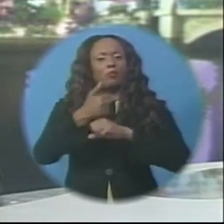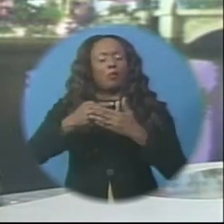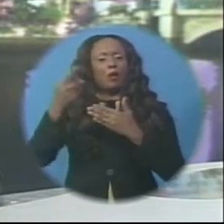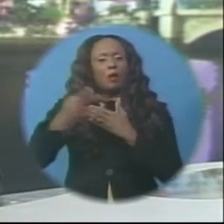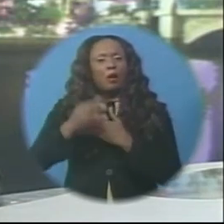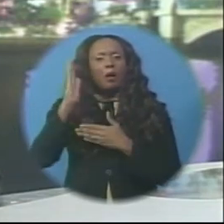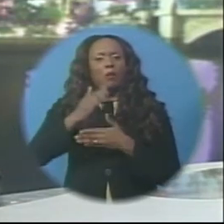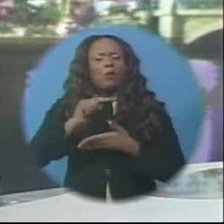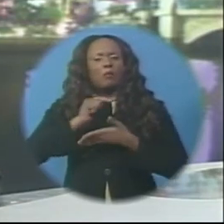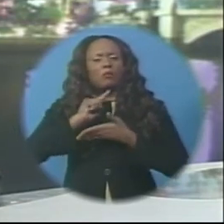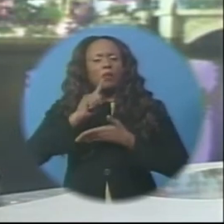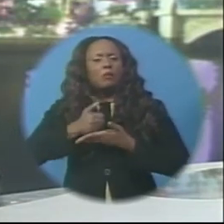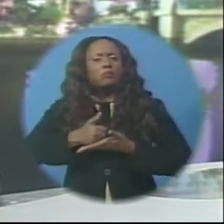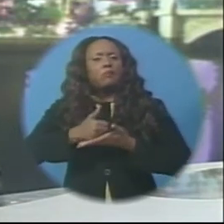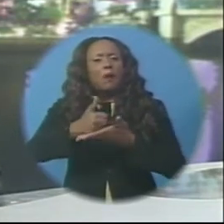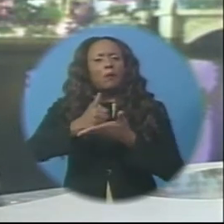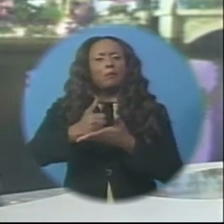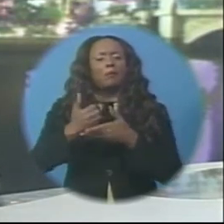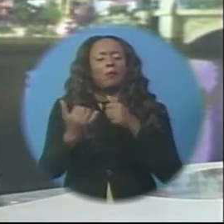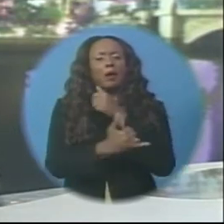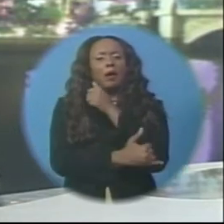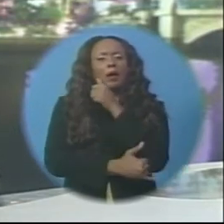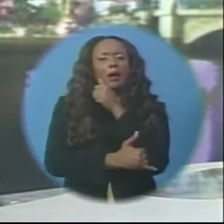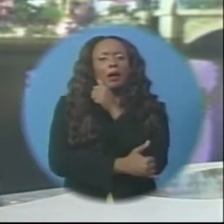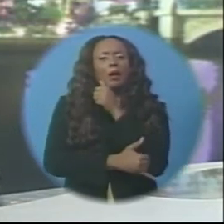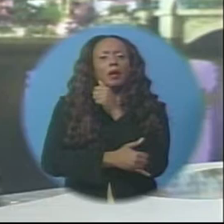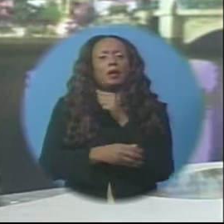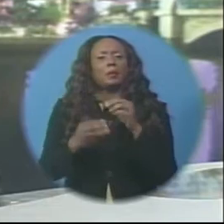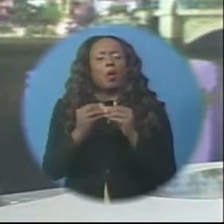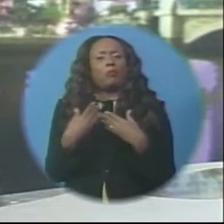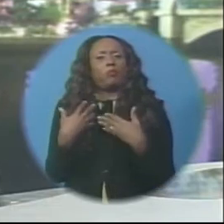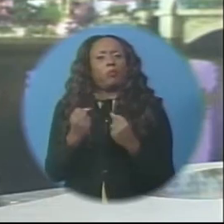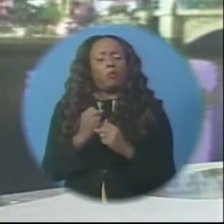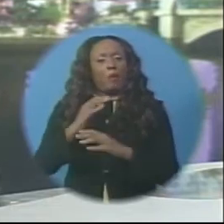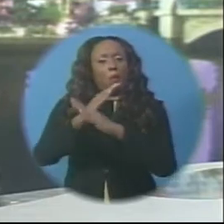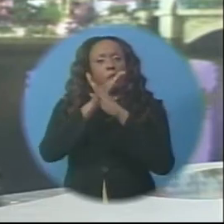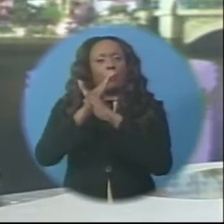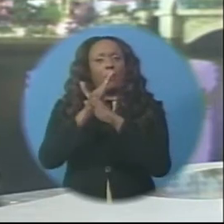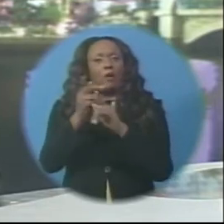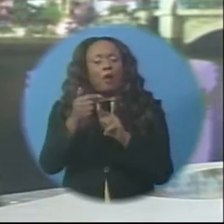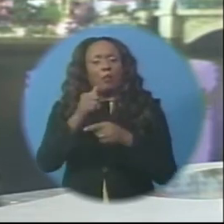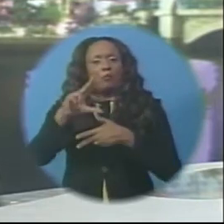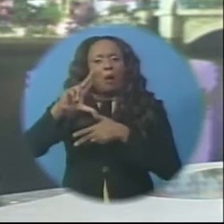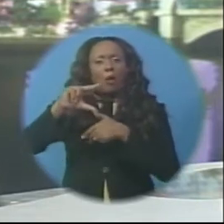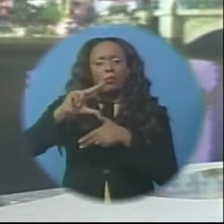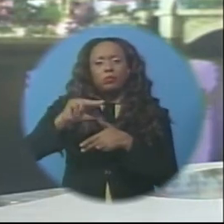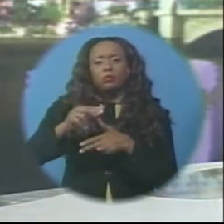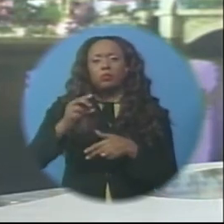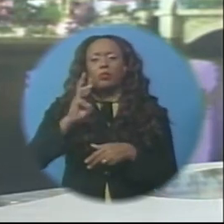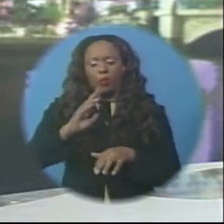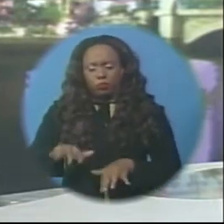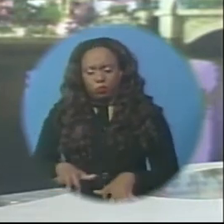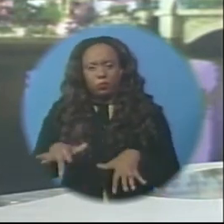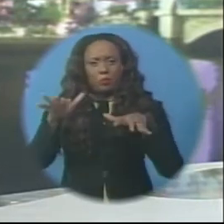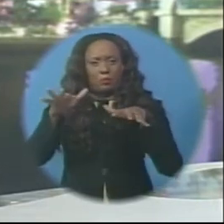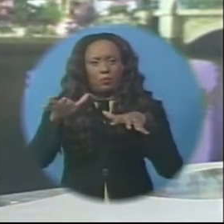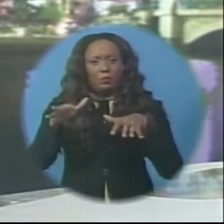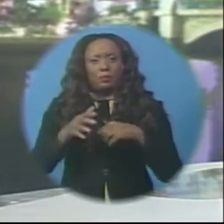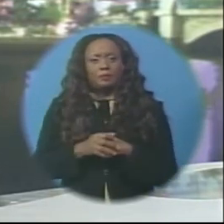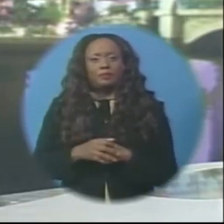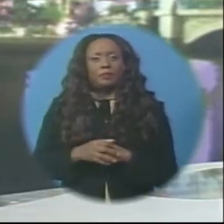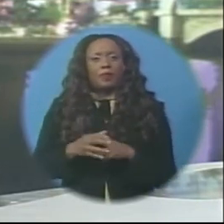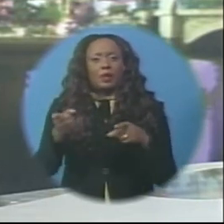will help to make their respective countries more resilient in the wake of disasters. The appeal from Executive Director of the